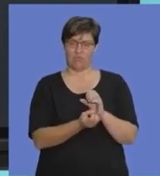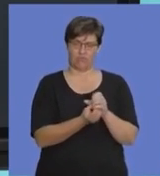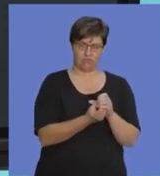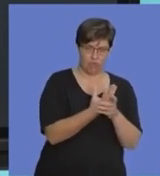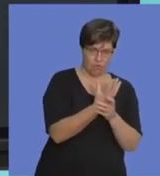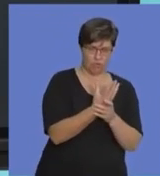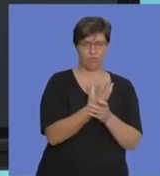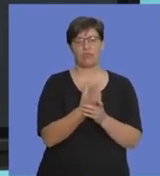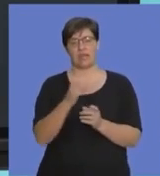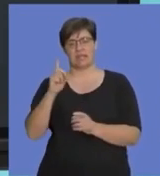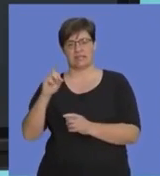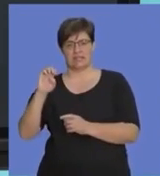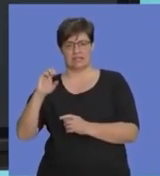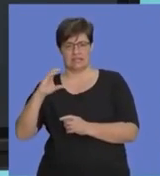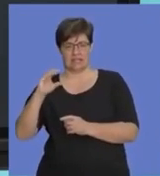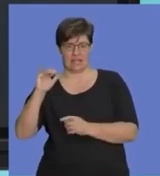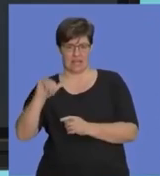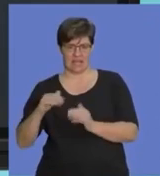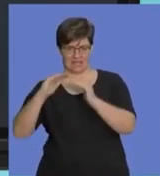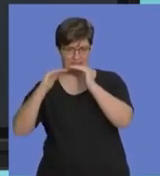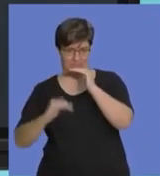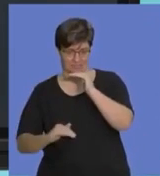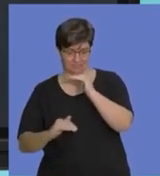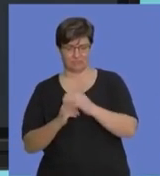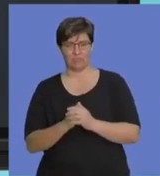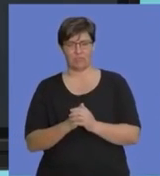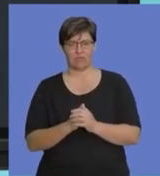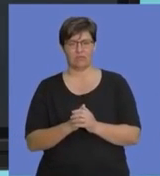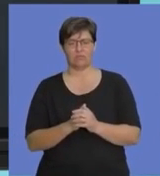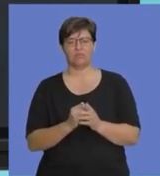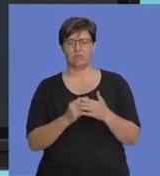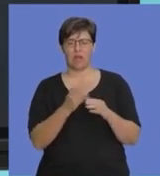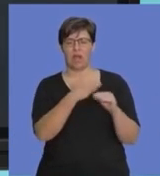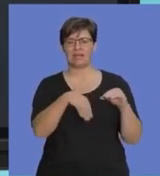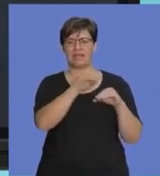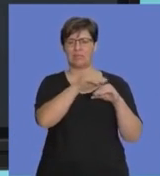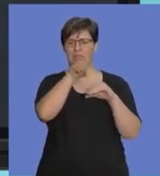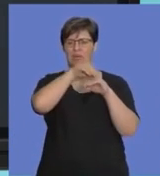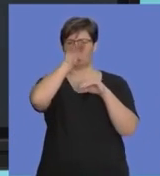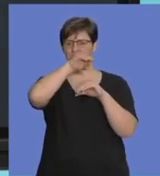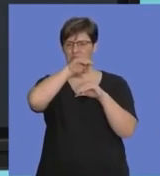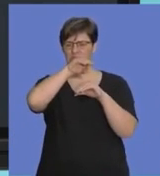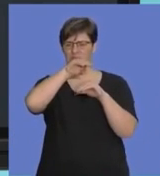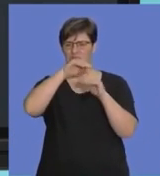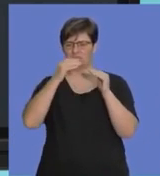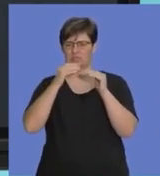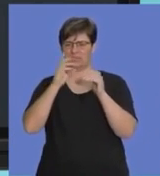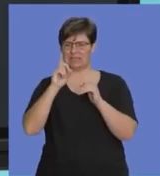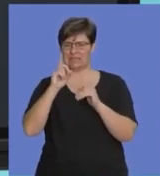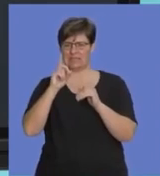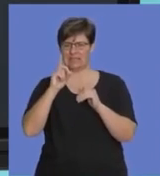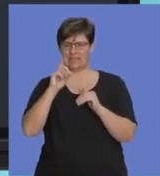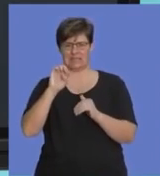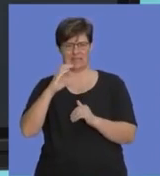decay. First segment, we've actually looked at what it means to have compound decay. Now we're going to look